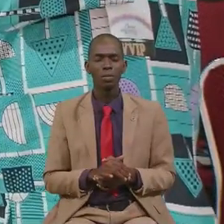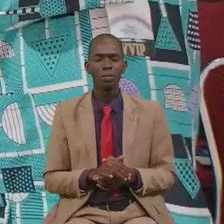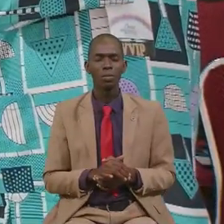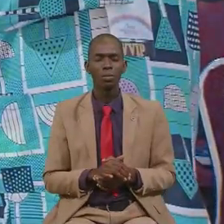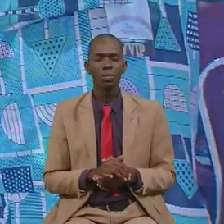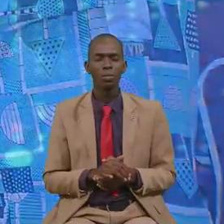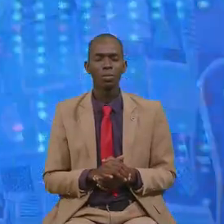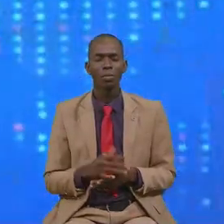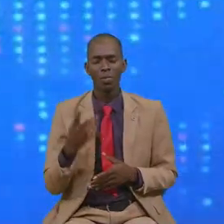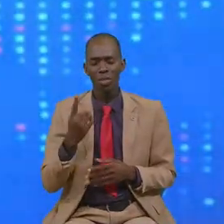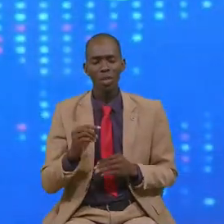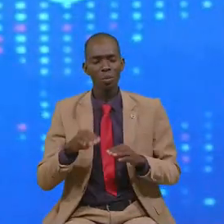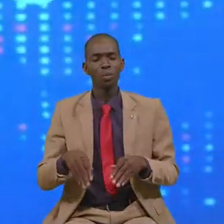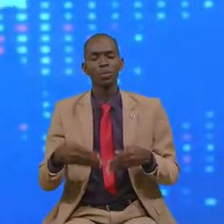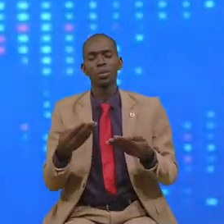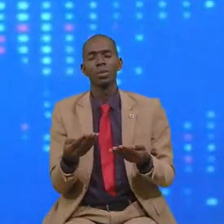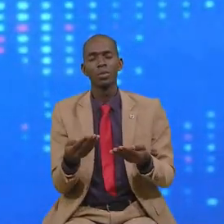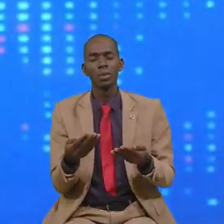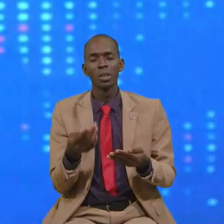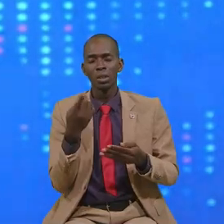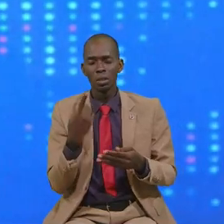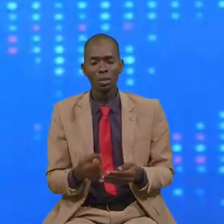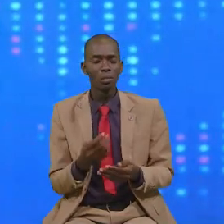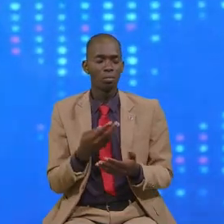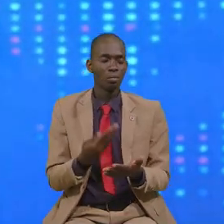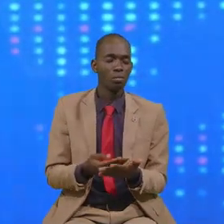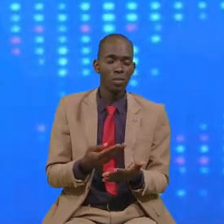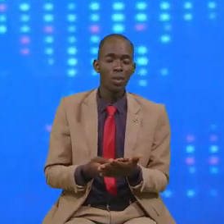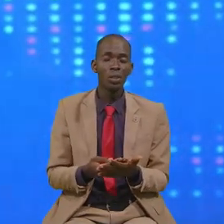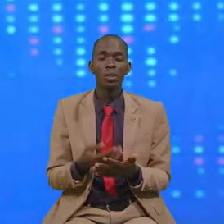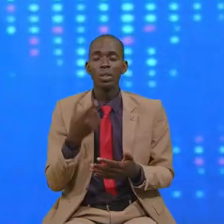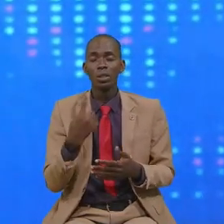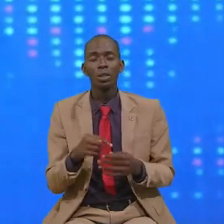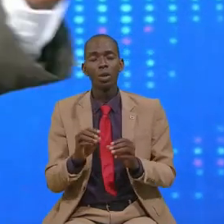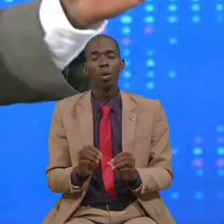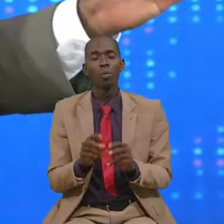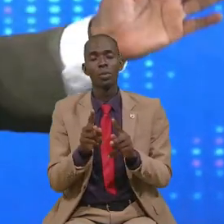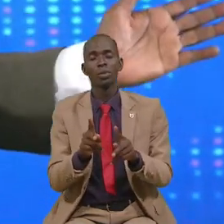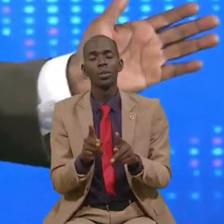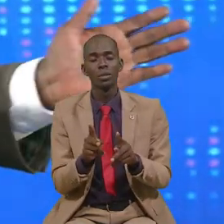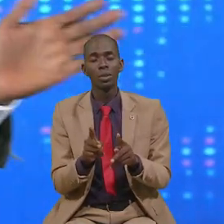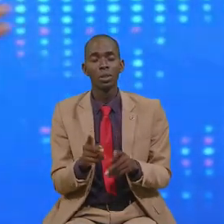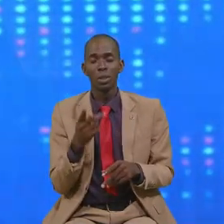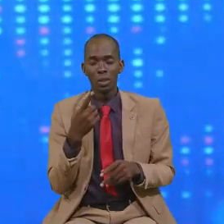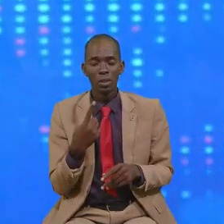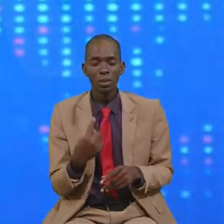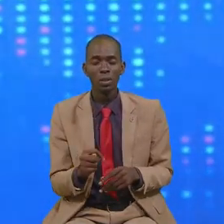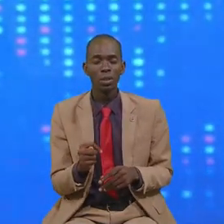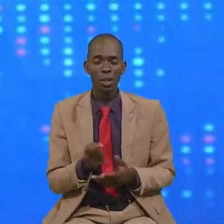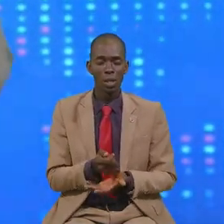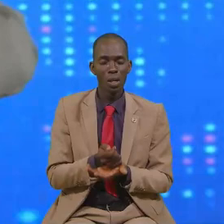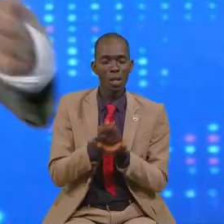The provision, the finance, the opportunities, the